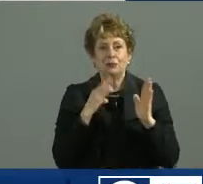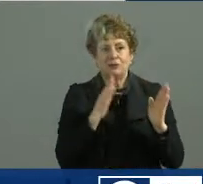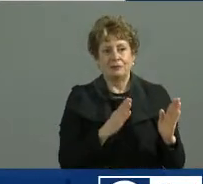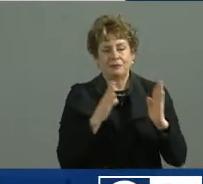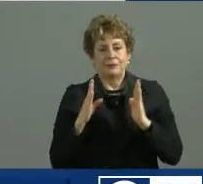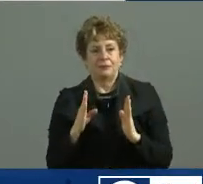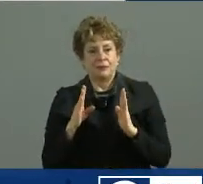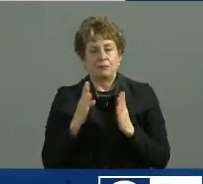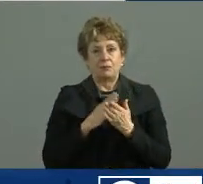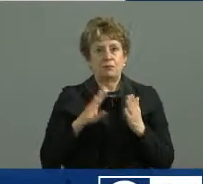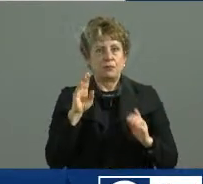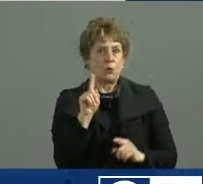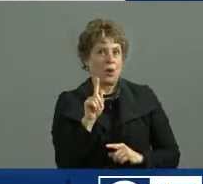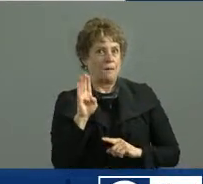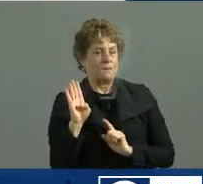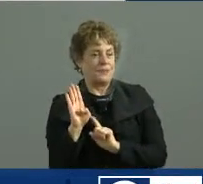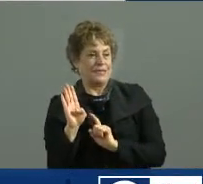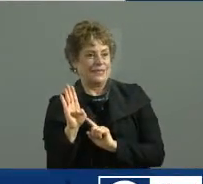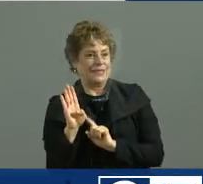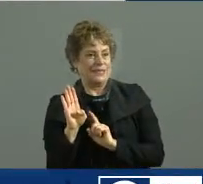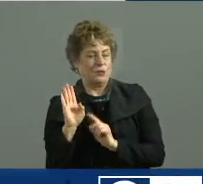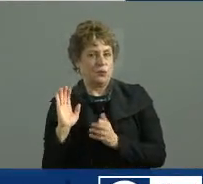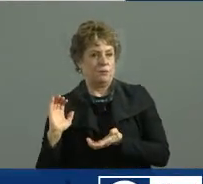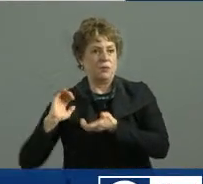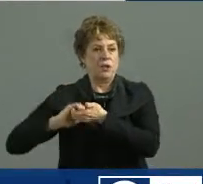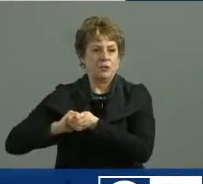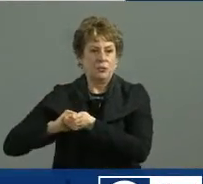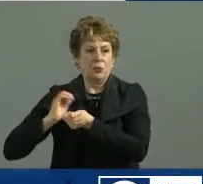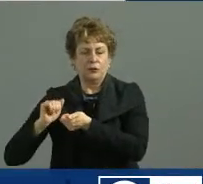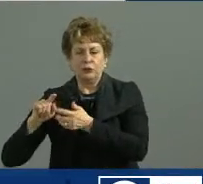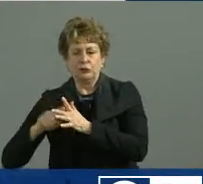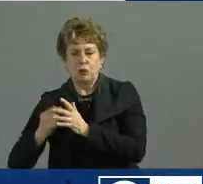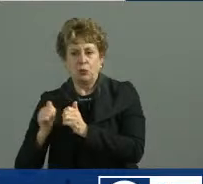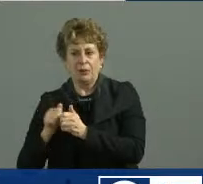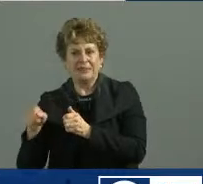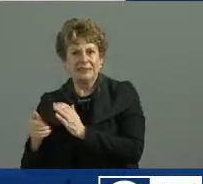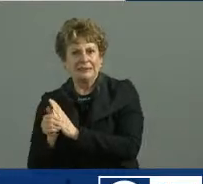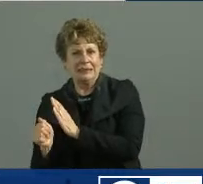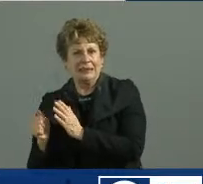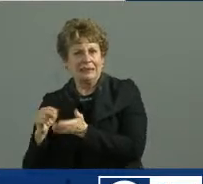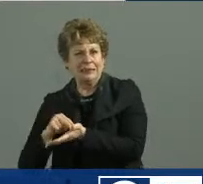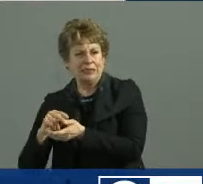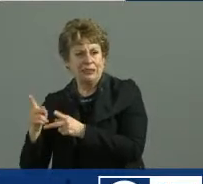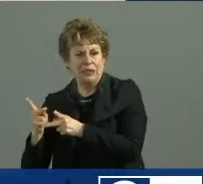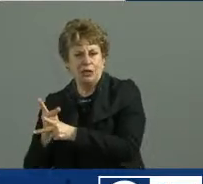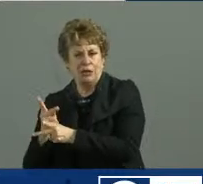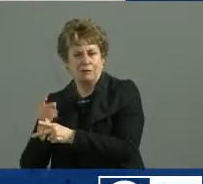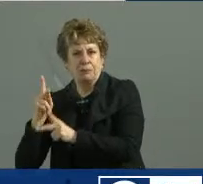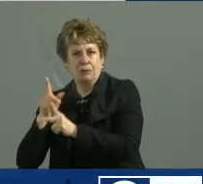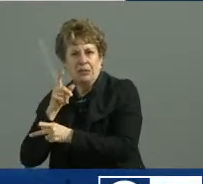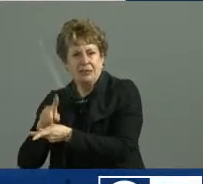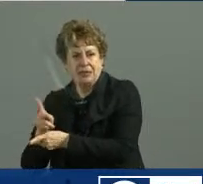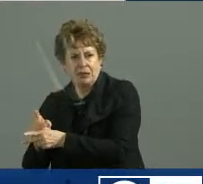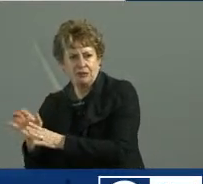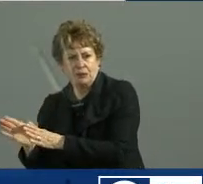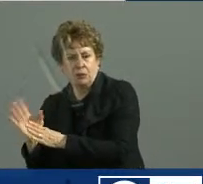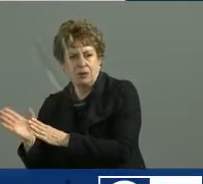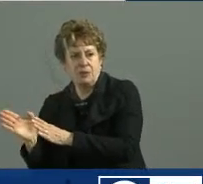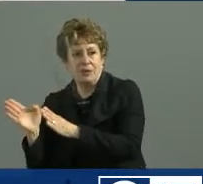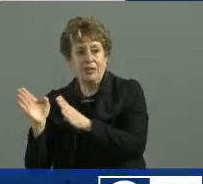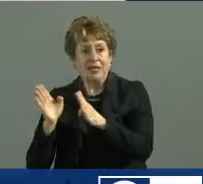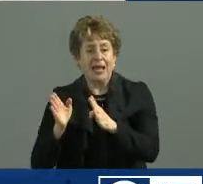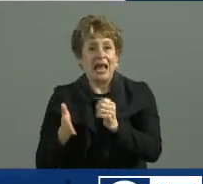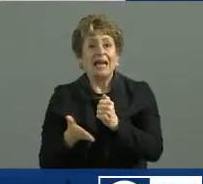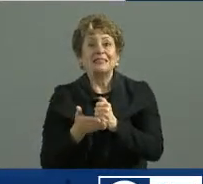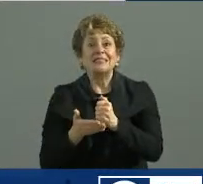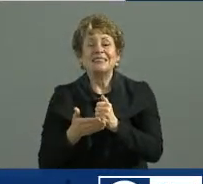we activated it for the skilled nursing facilities. We have activated it now for our assisted living